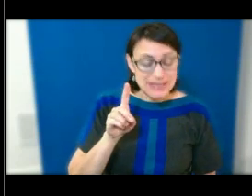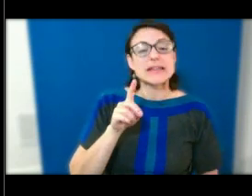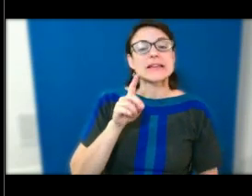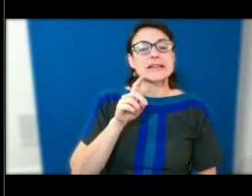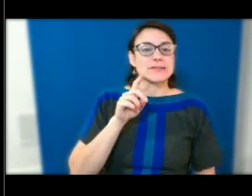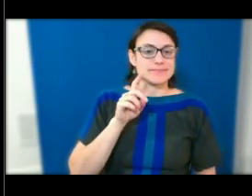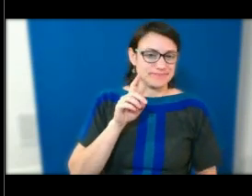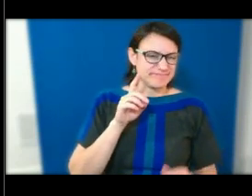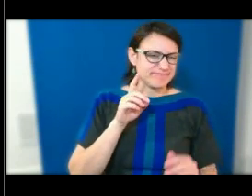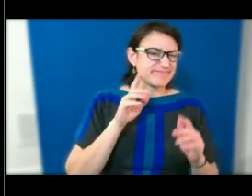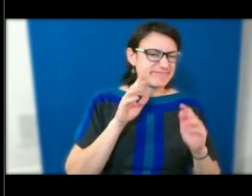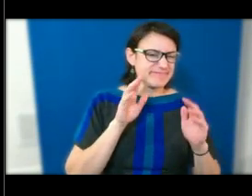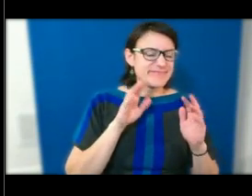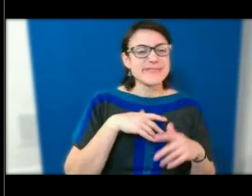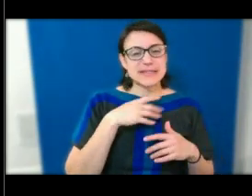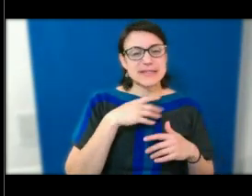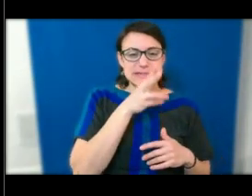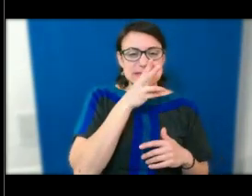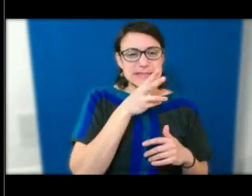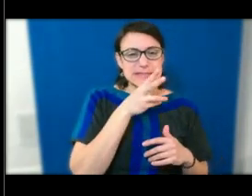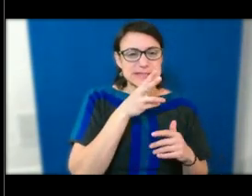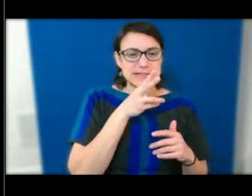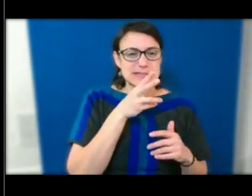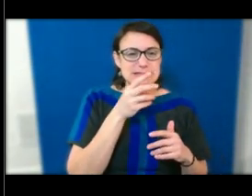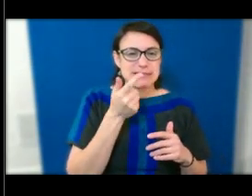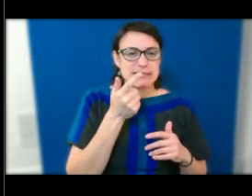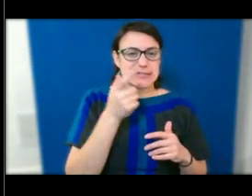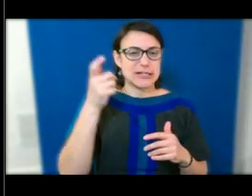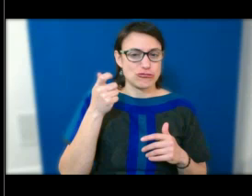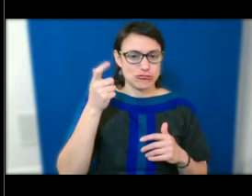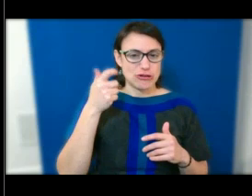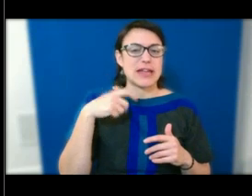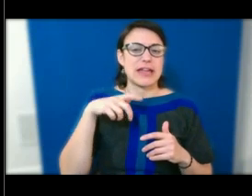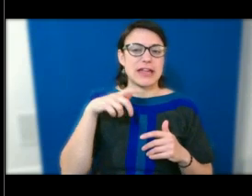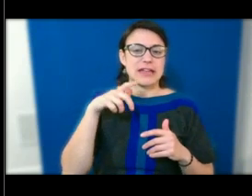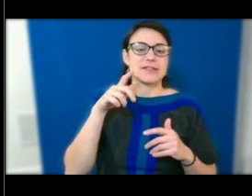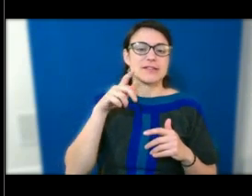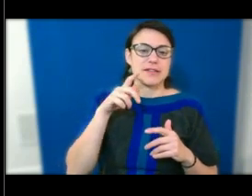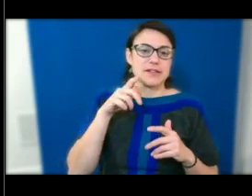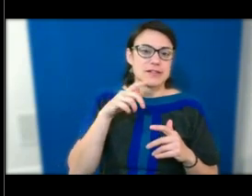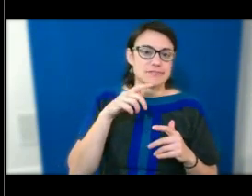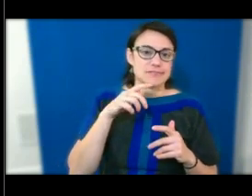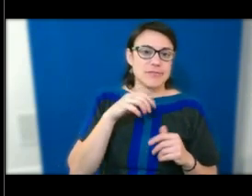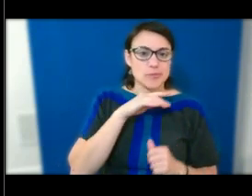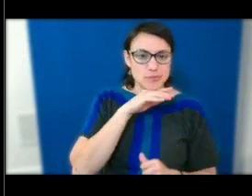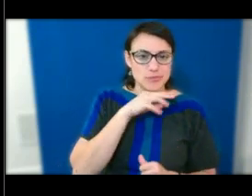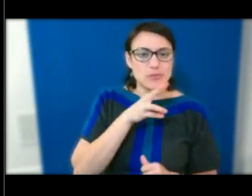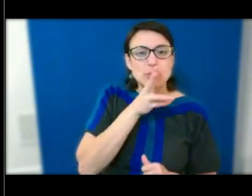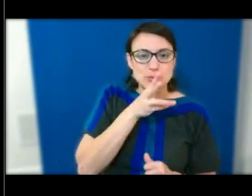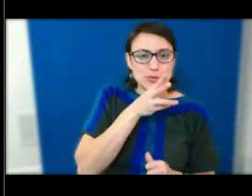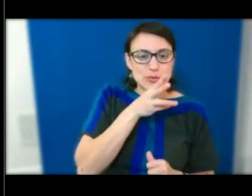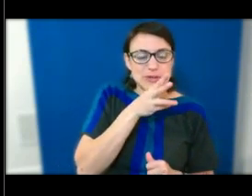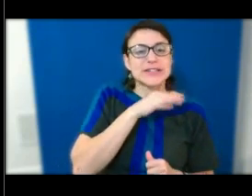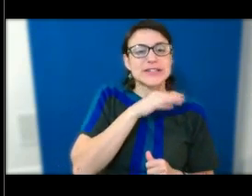able to join us today. My name is Lauren. I'm one of the organizers for the event today. And then Patricia, if you go to the next slide.